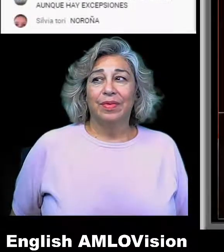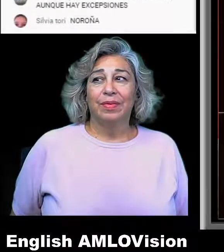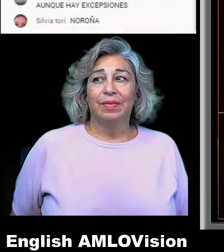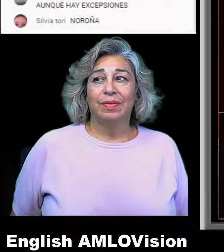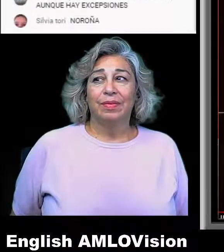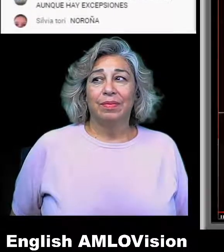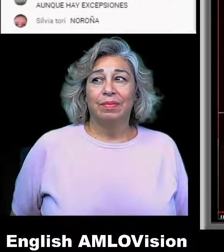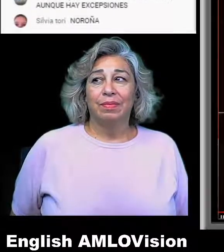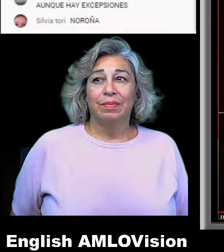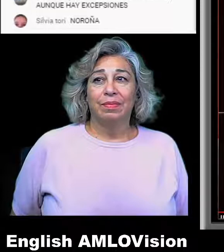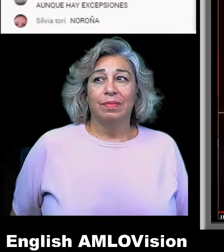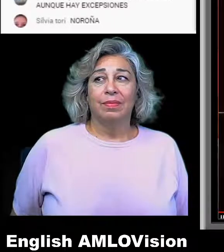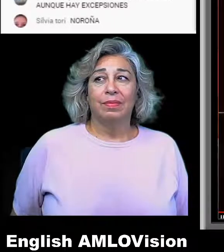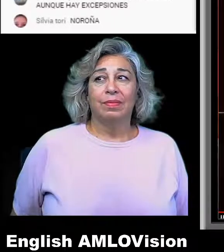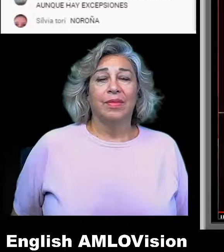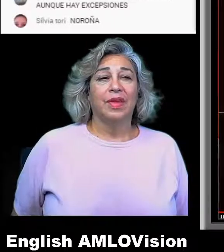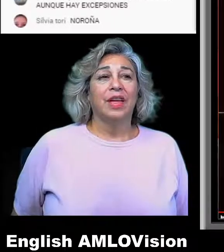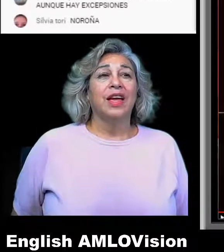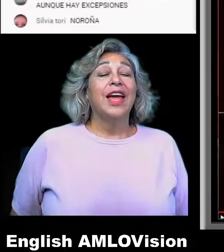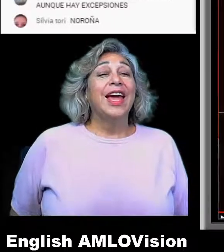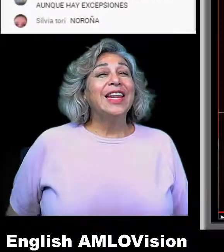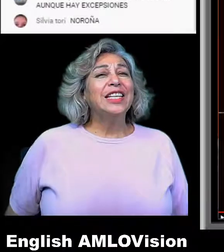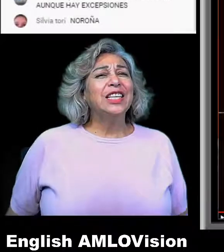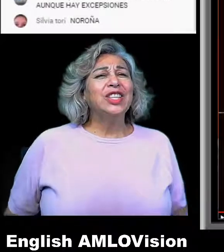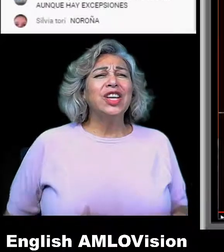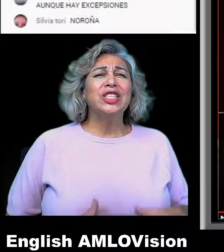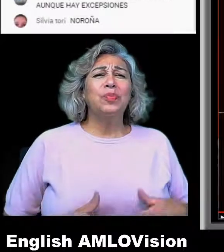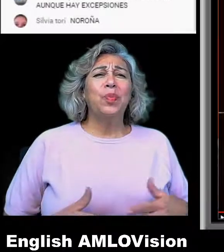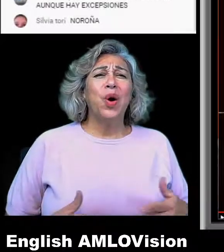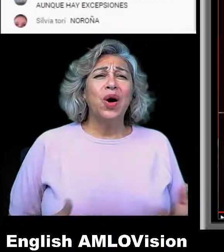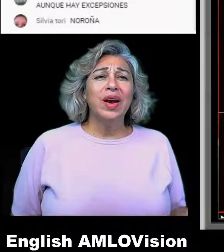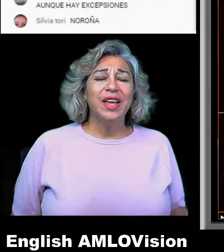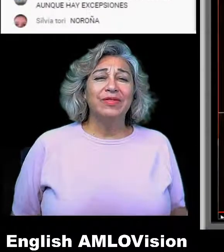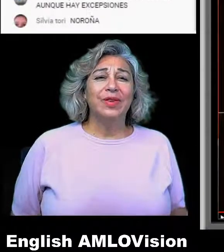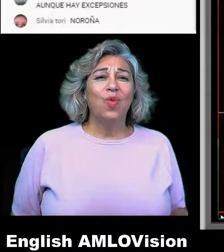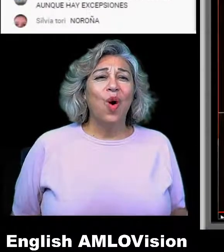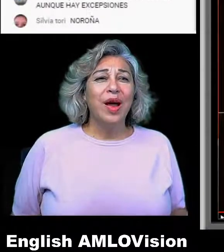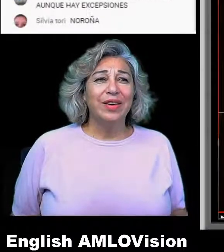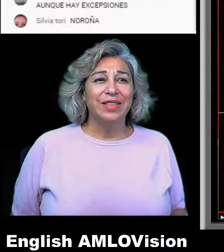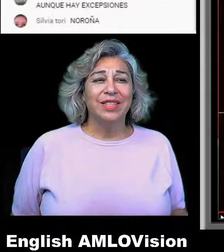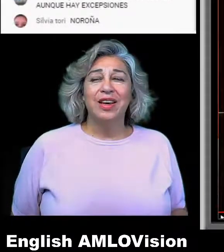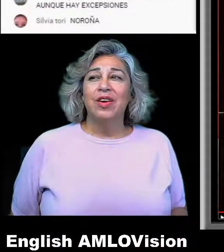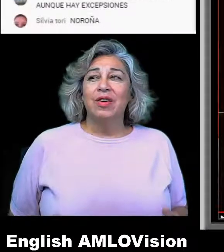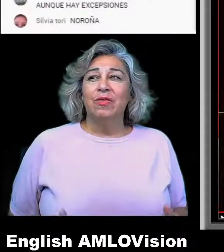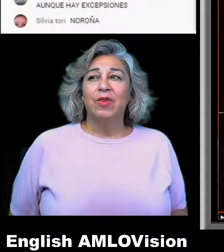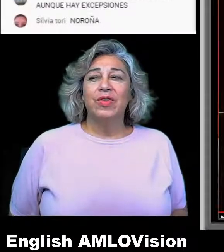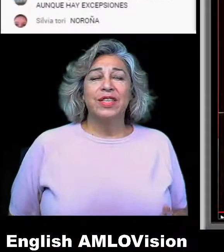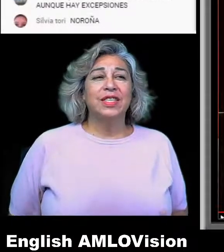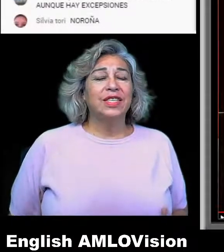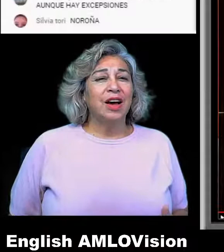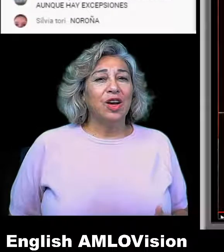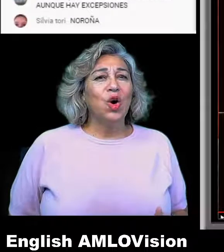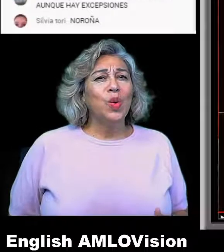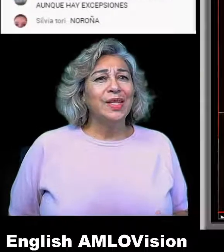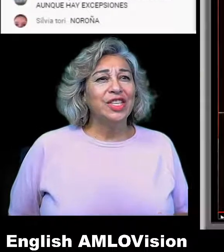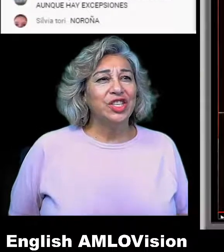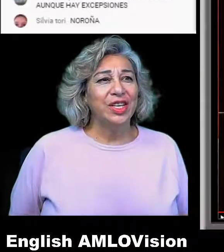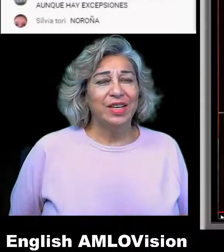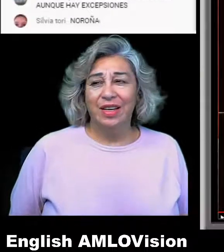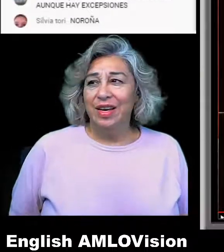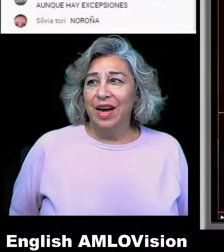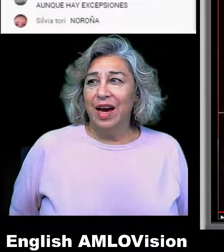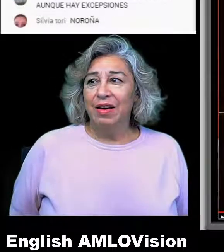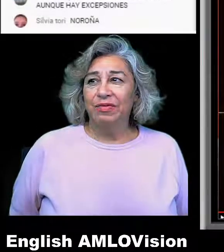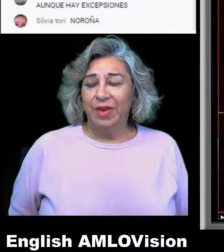la revolución sin violencia que es la cuarta And he says it is a parting of the waters for this